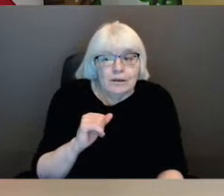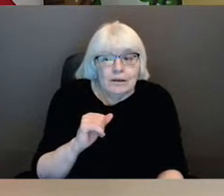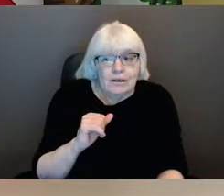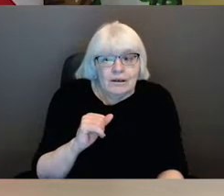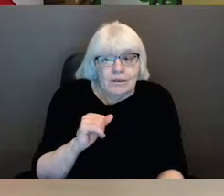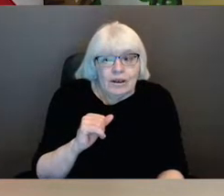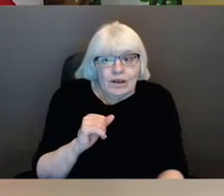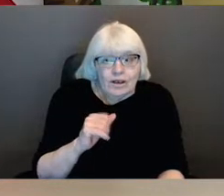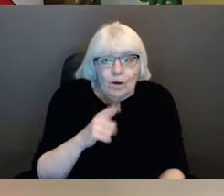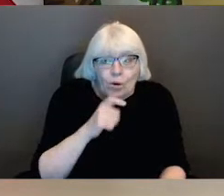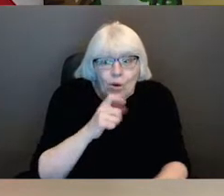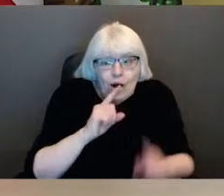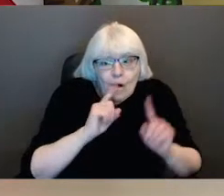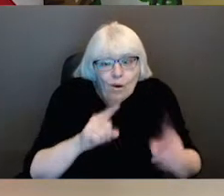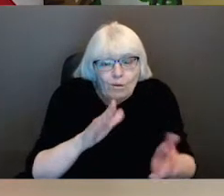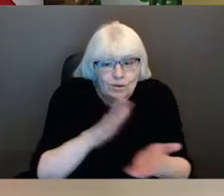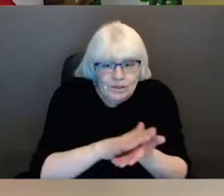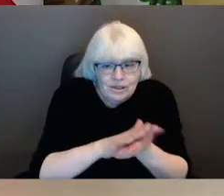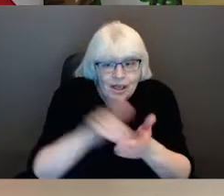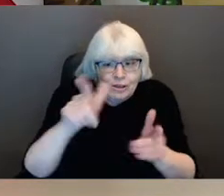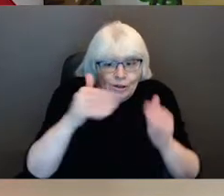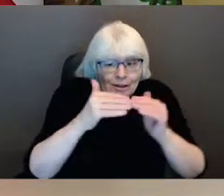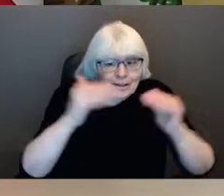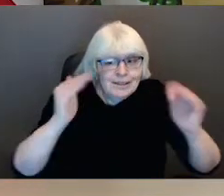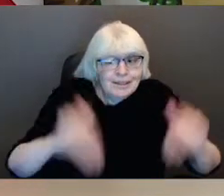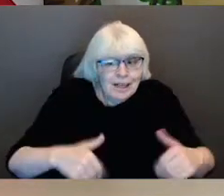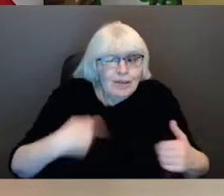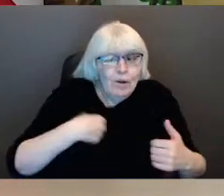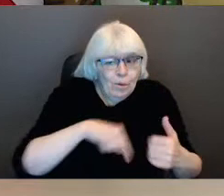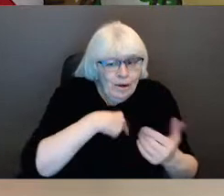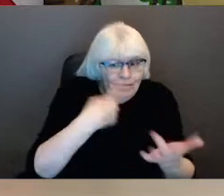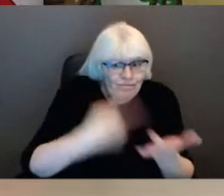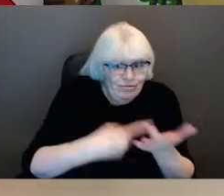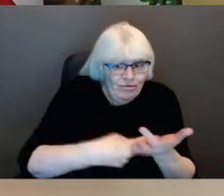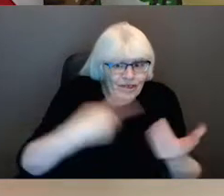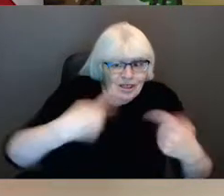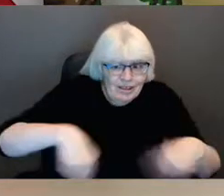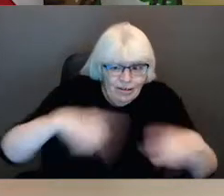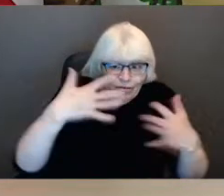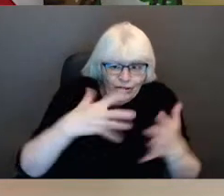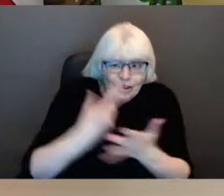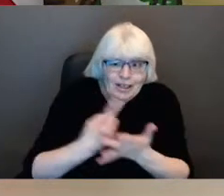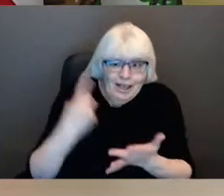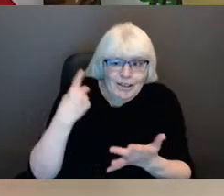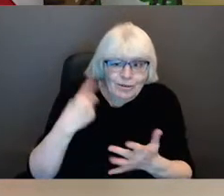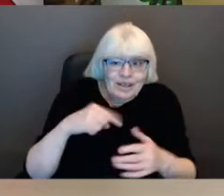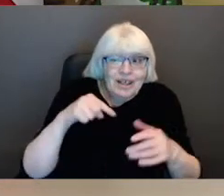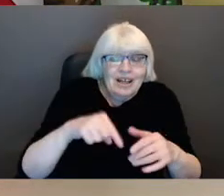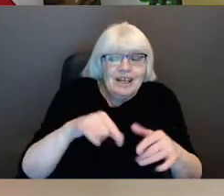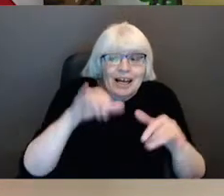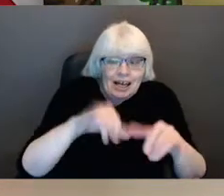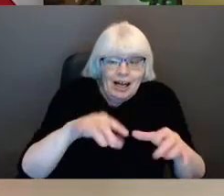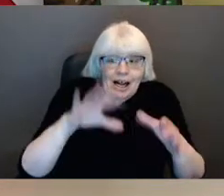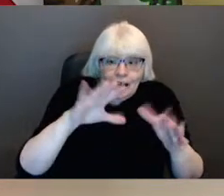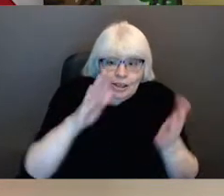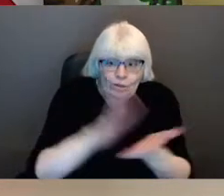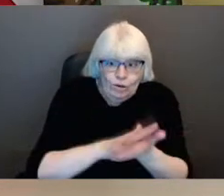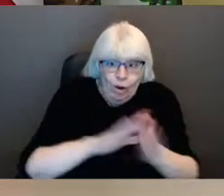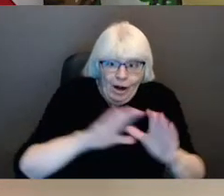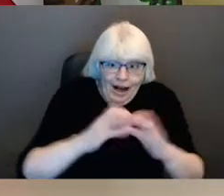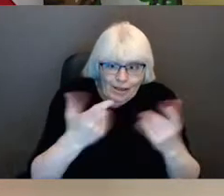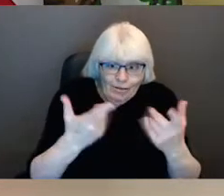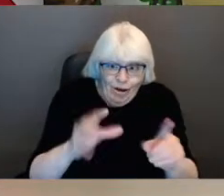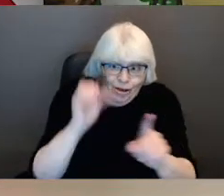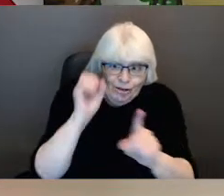if there is an exposure in a classroom, the public schools branch will